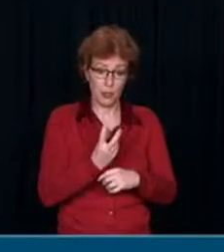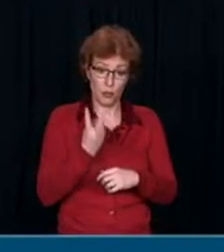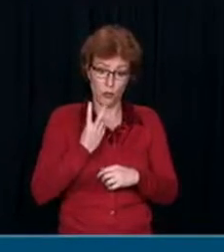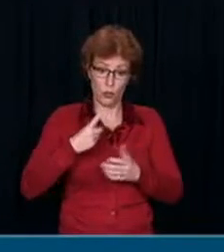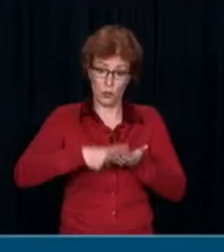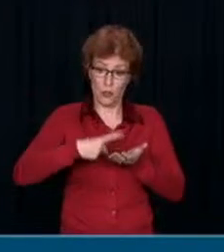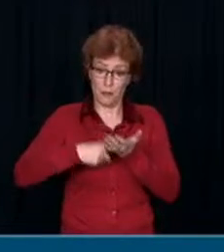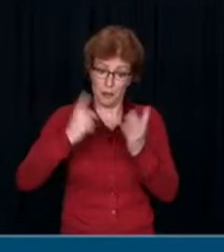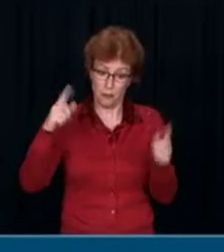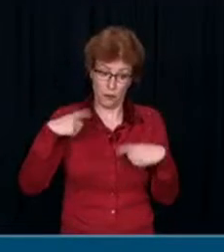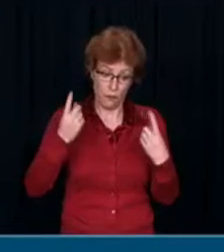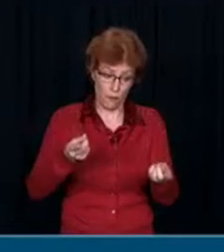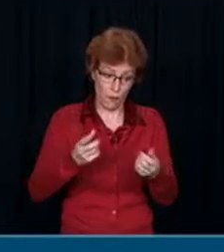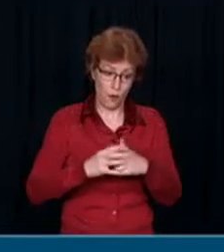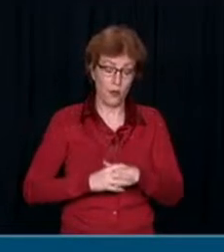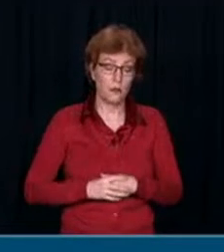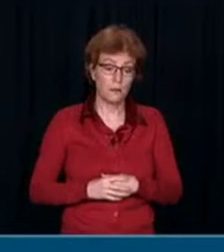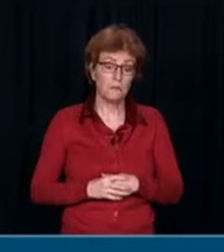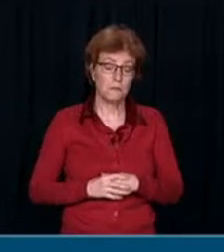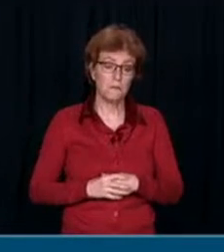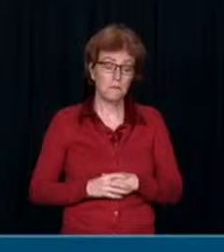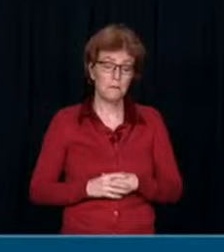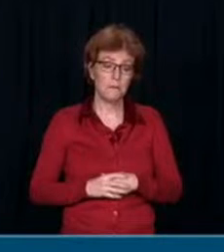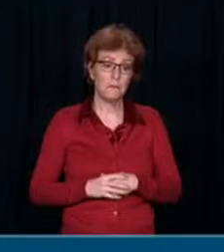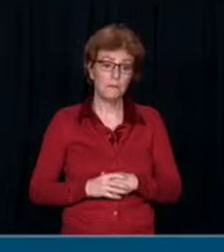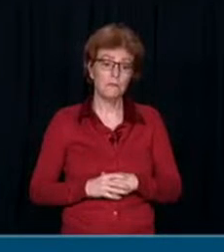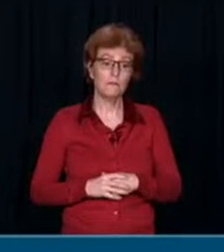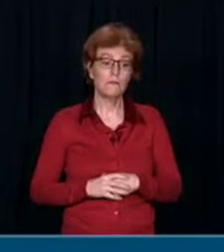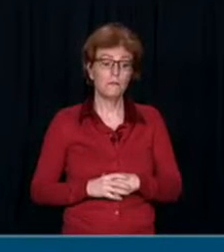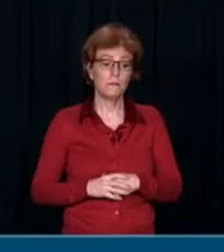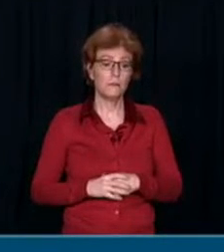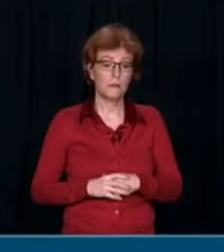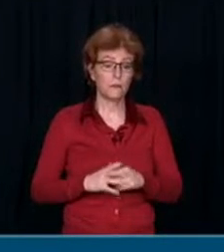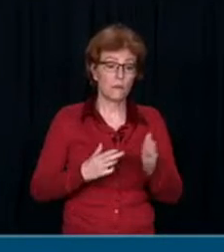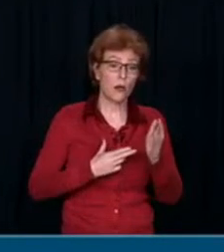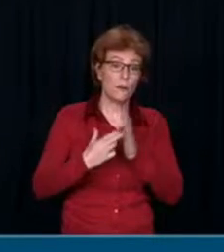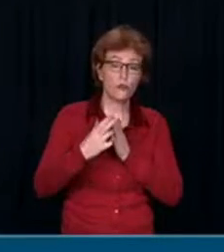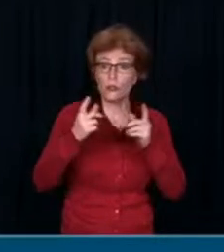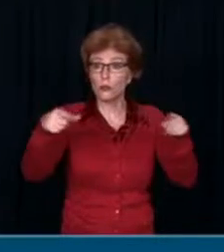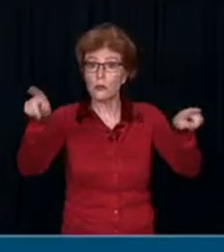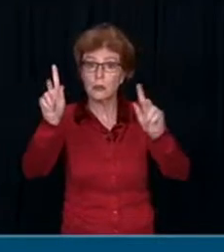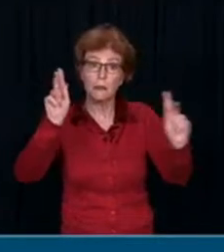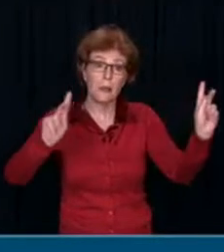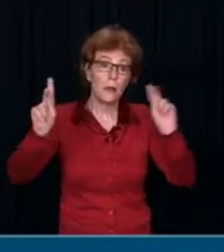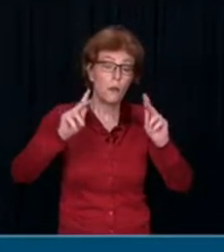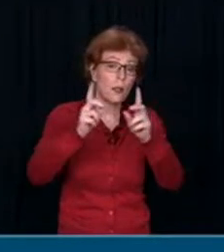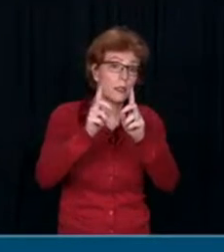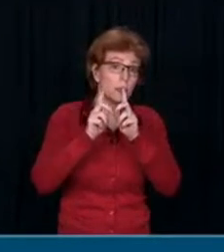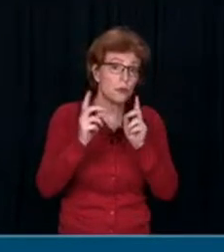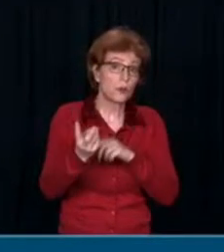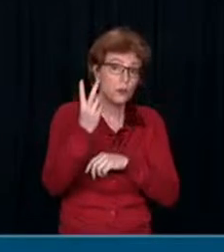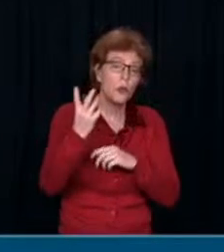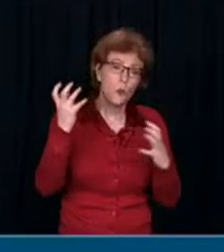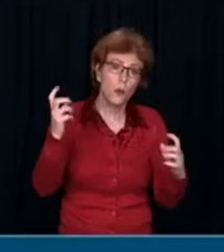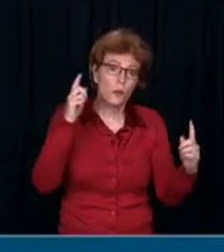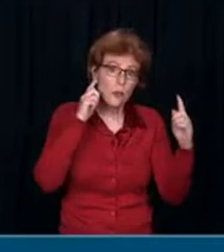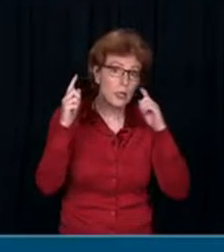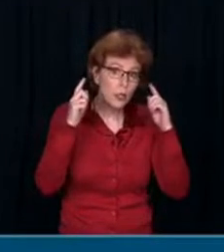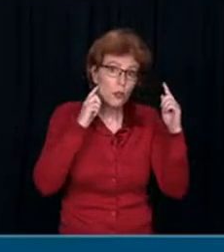debates thus far. And I'm sure the constituents in District 2 want to